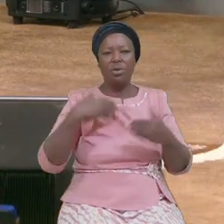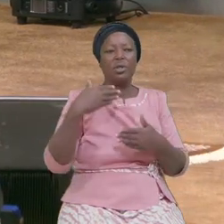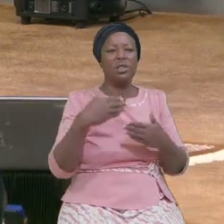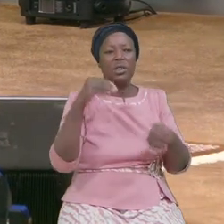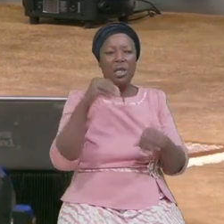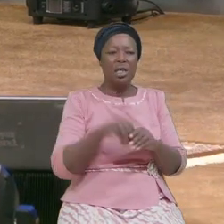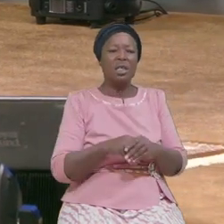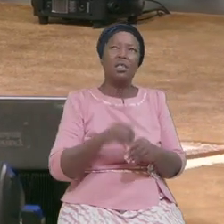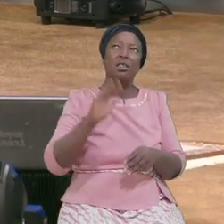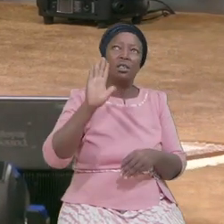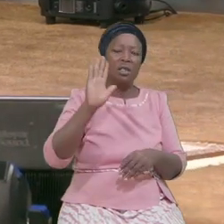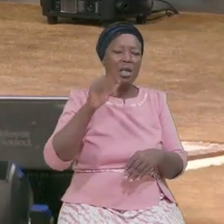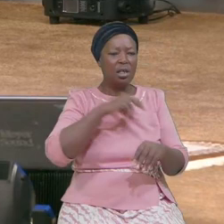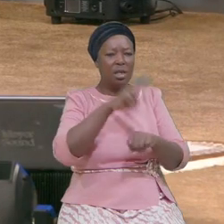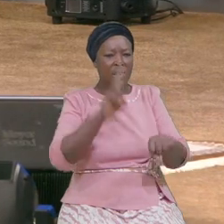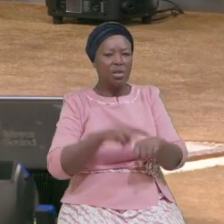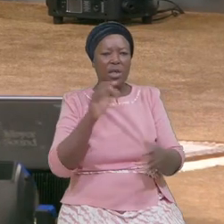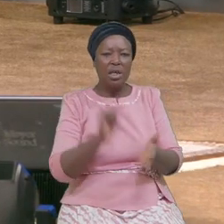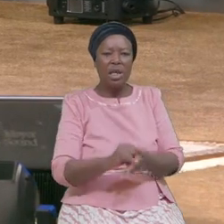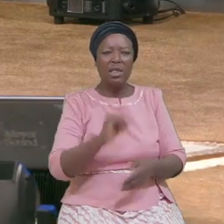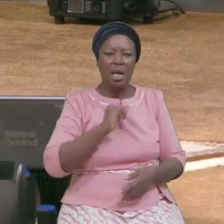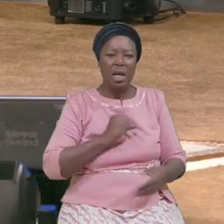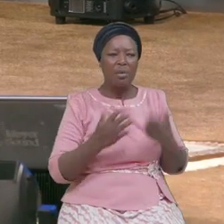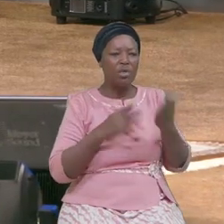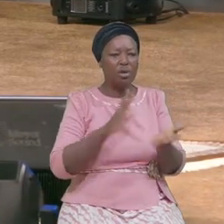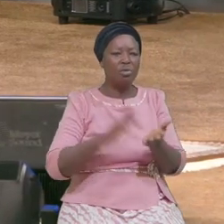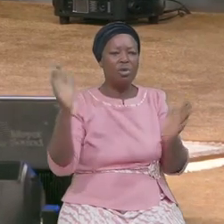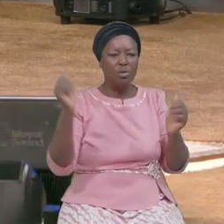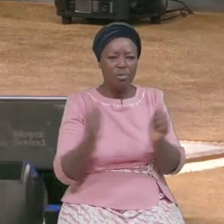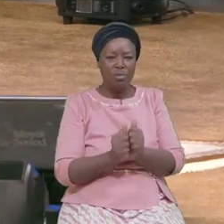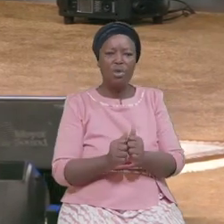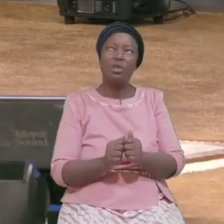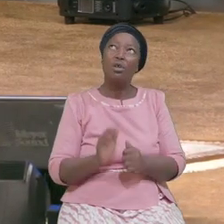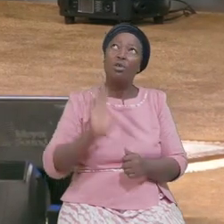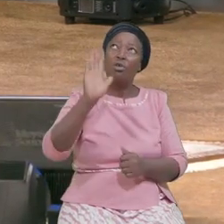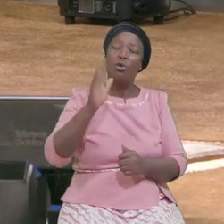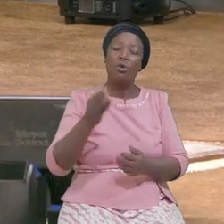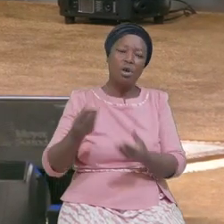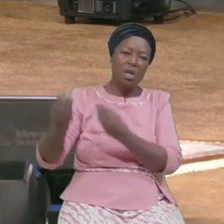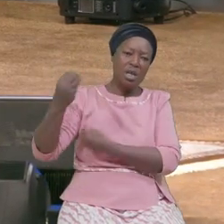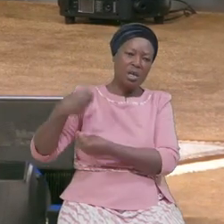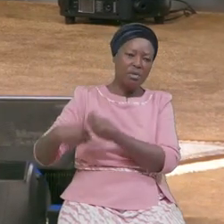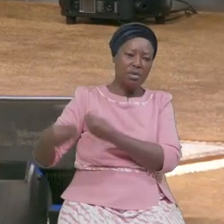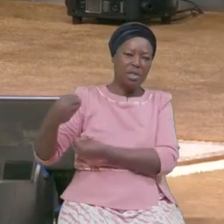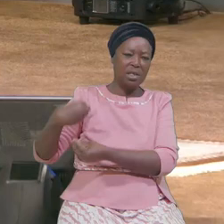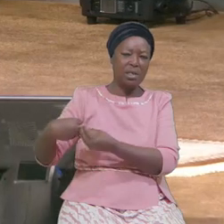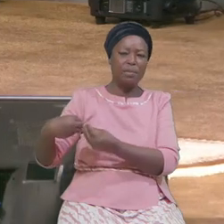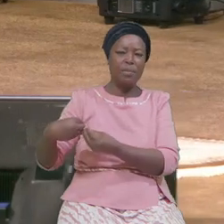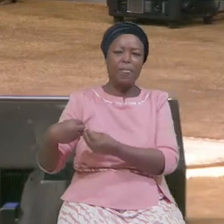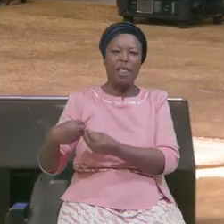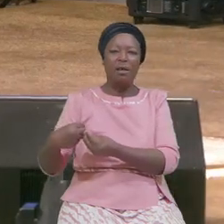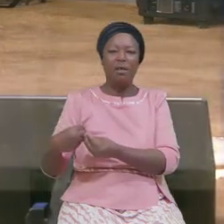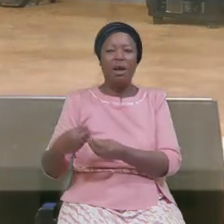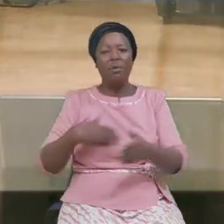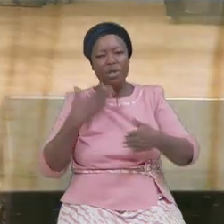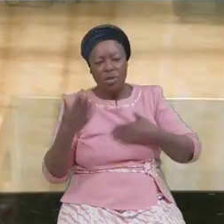nation, that I may glory with thine inheritance. Rejoice,